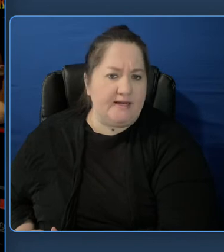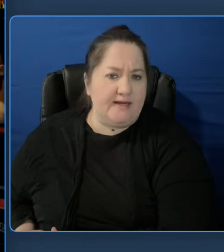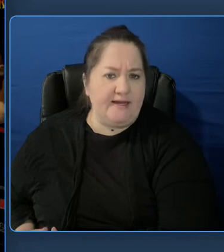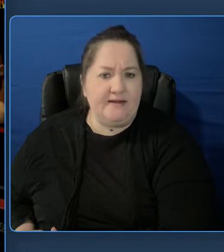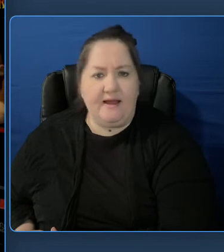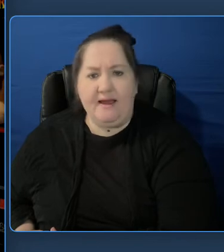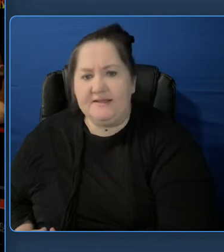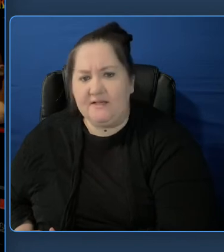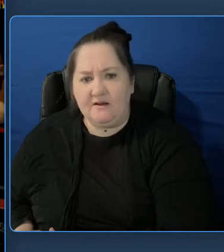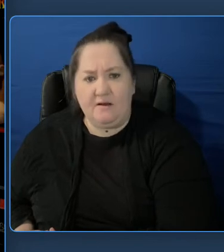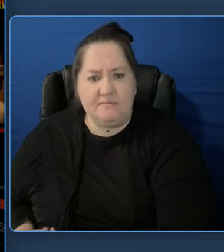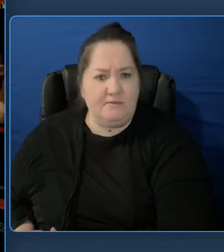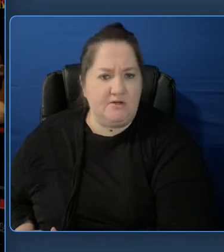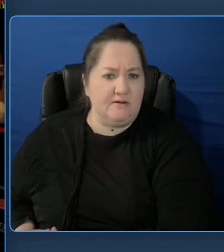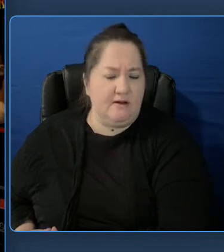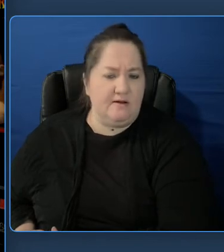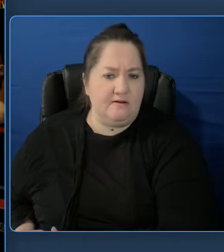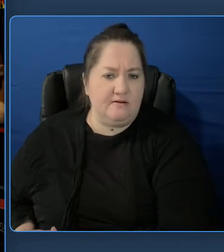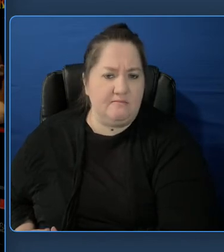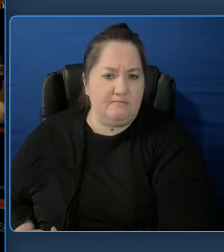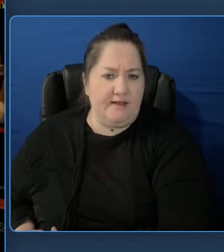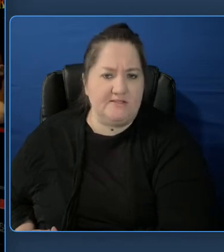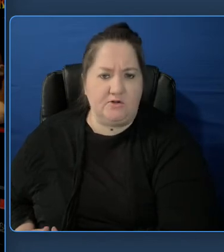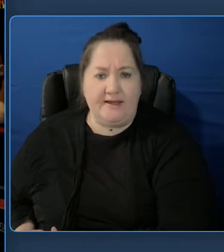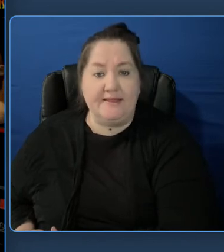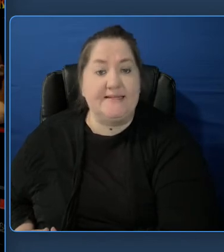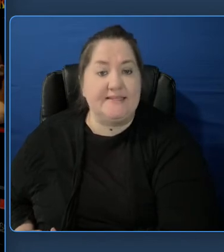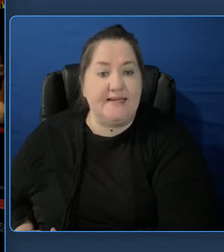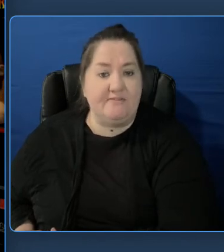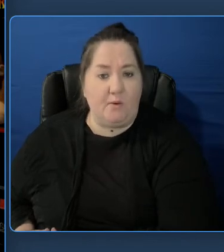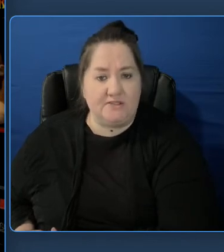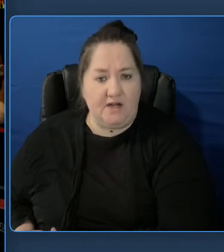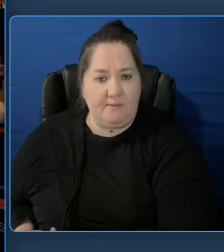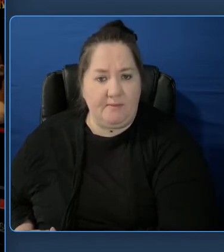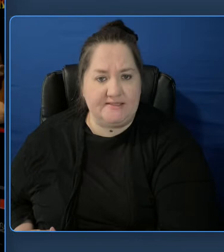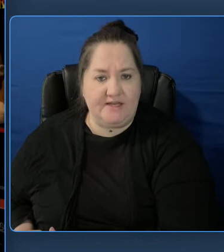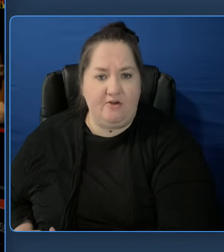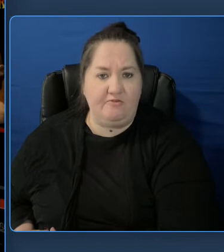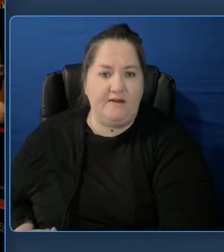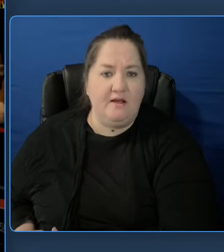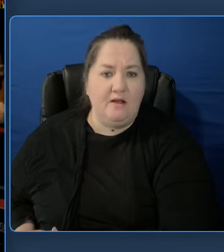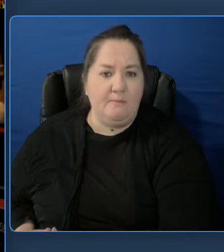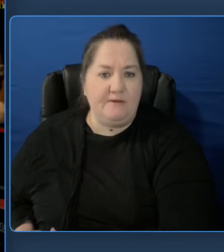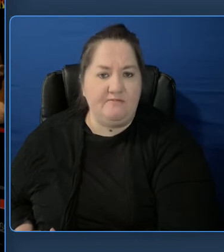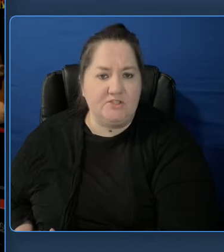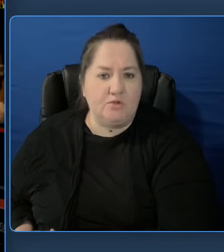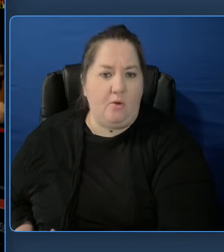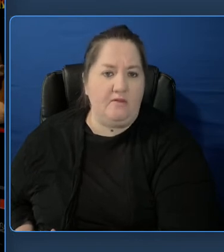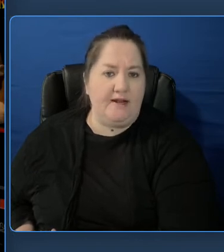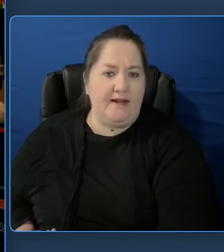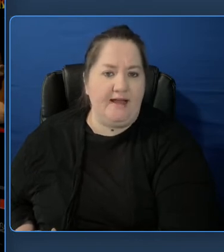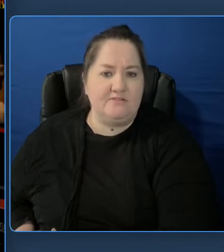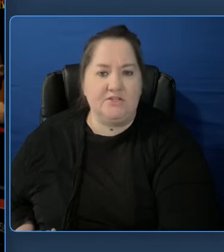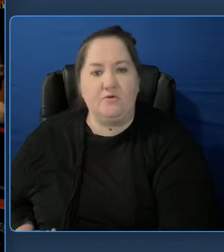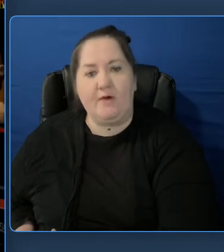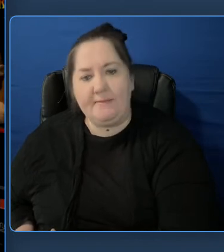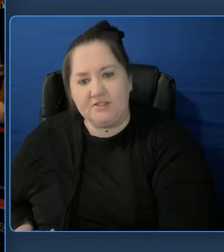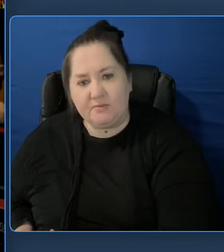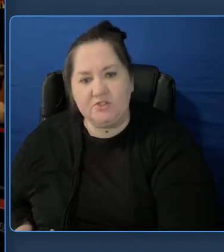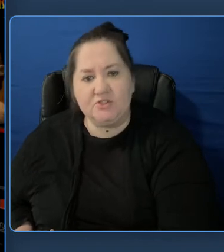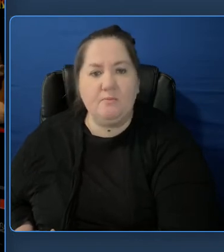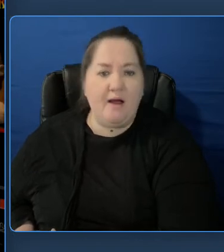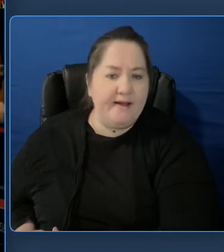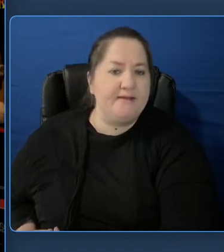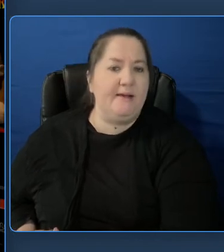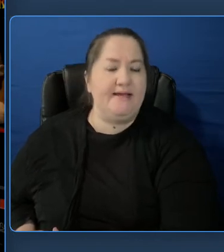just working at a telecom place, or like LinkedIn, if I want to talk about myself and be visual, then I have to, grab